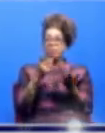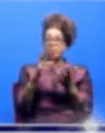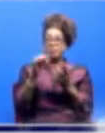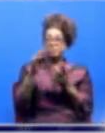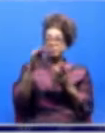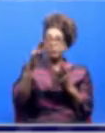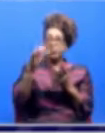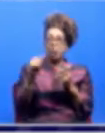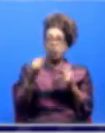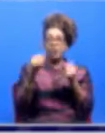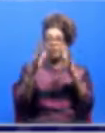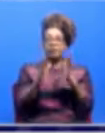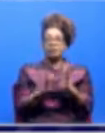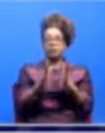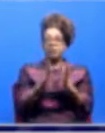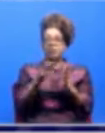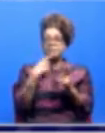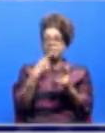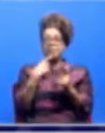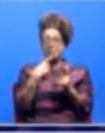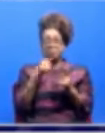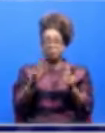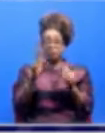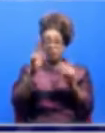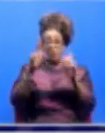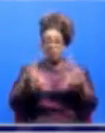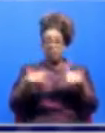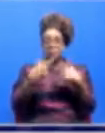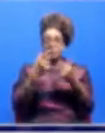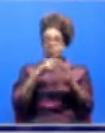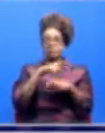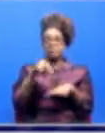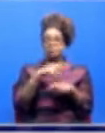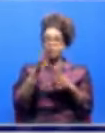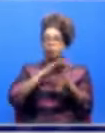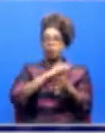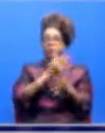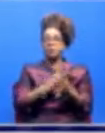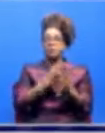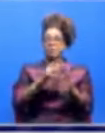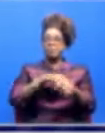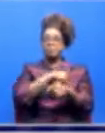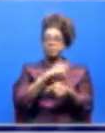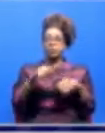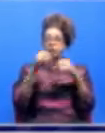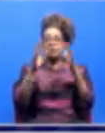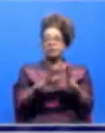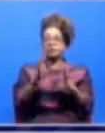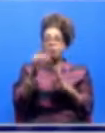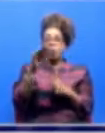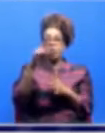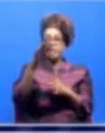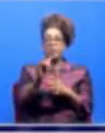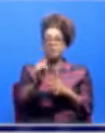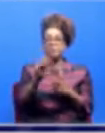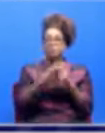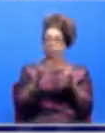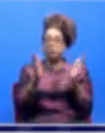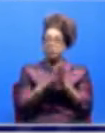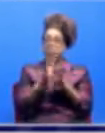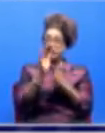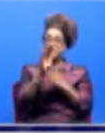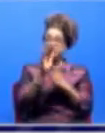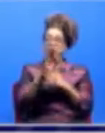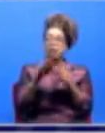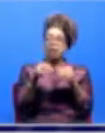officials. I sat down with the Unclaimed Financial Assets Authority Chief Executive Officer John Mwangi and began by asking him